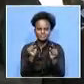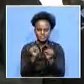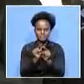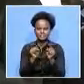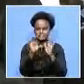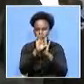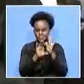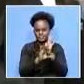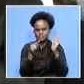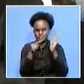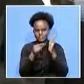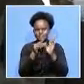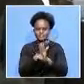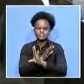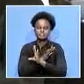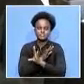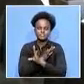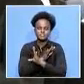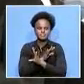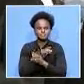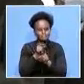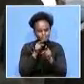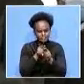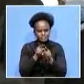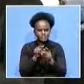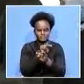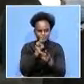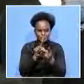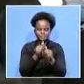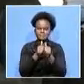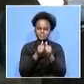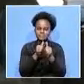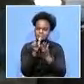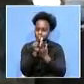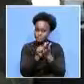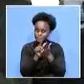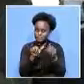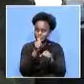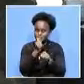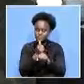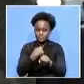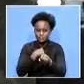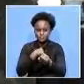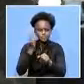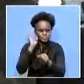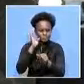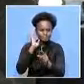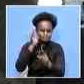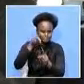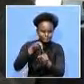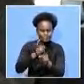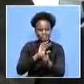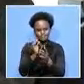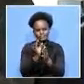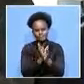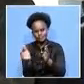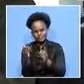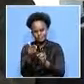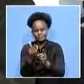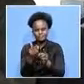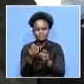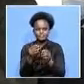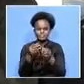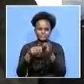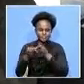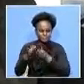the Constitution of Zambia as by law established, and that I will not directly or indirectly reveal or